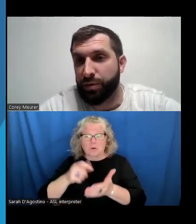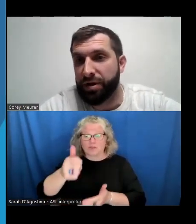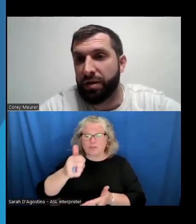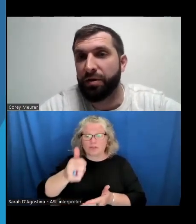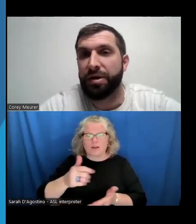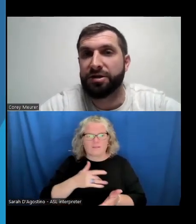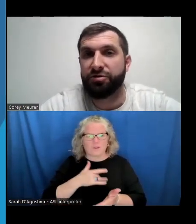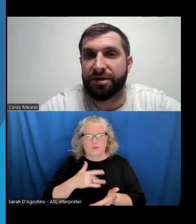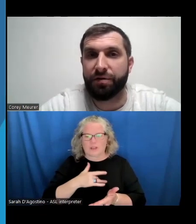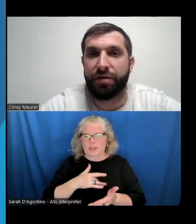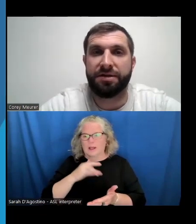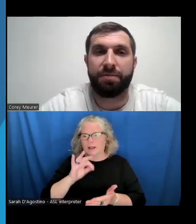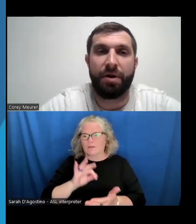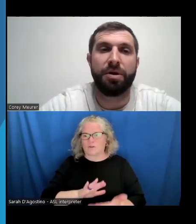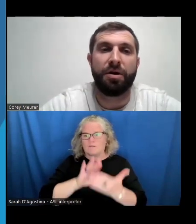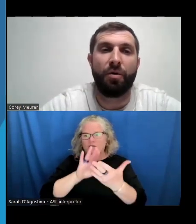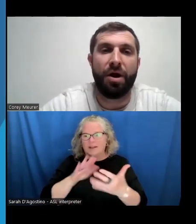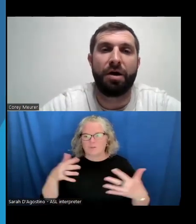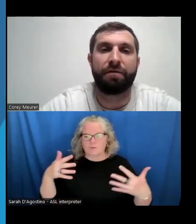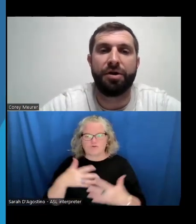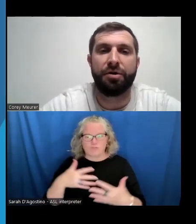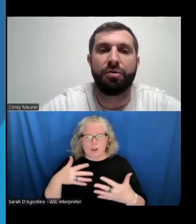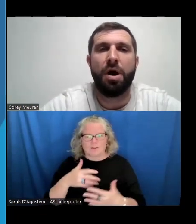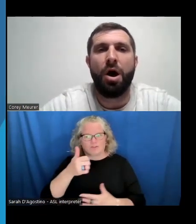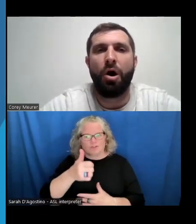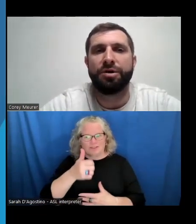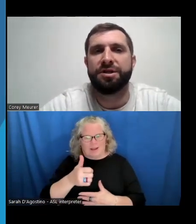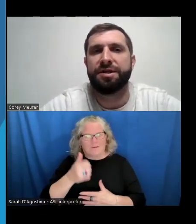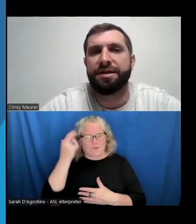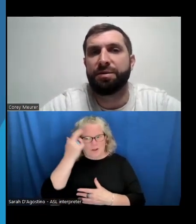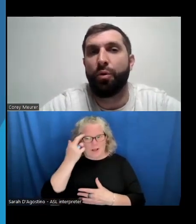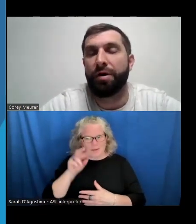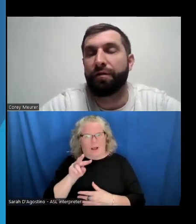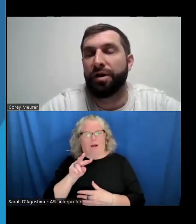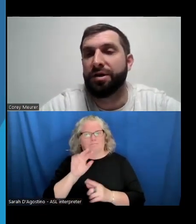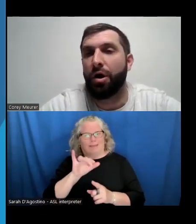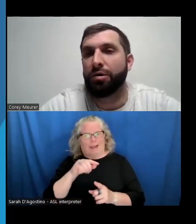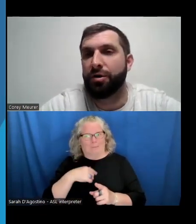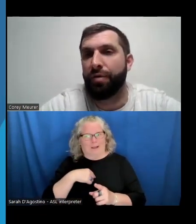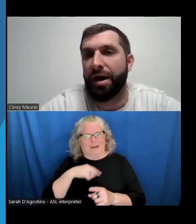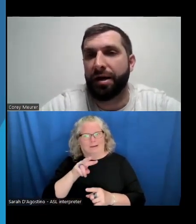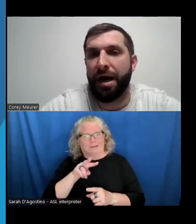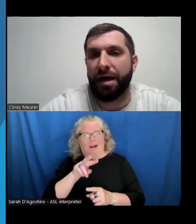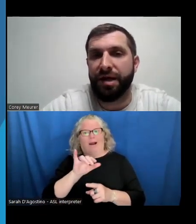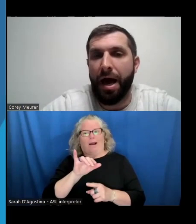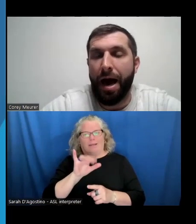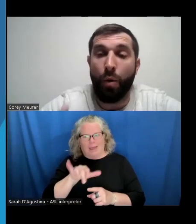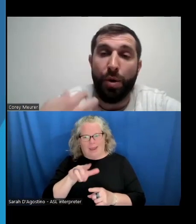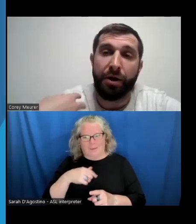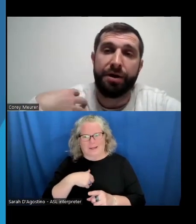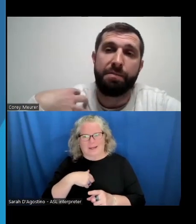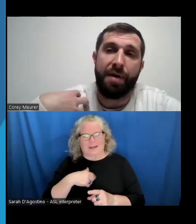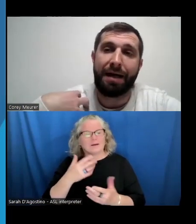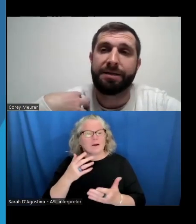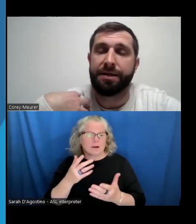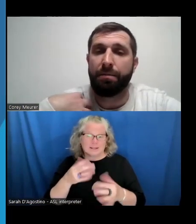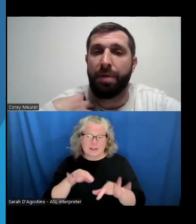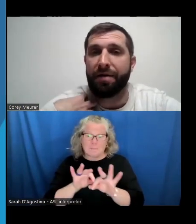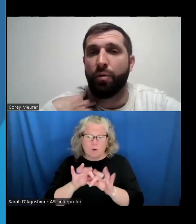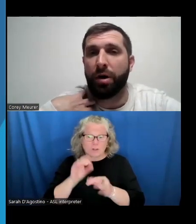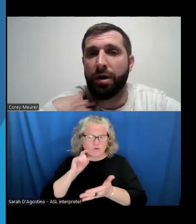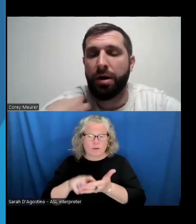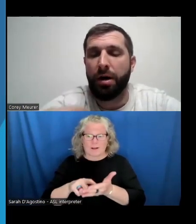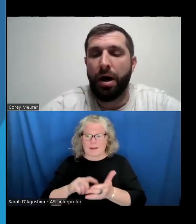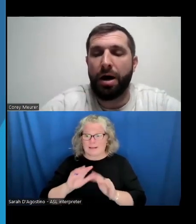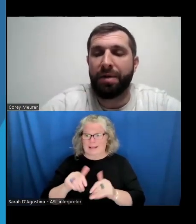you're faced with a little bit of stress or things that maybe are going on for you? Always just think it's important for us to also recognize how we are impacted